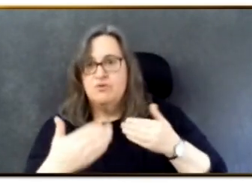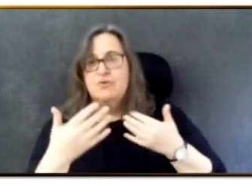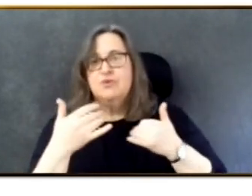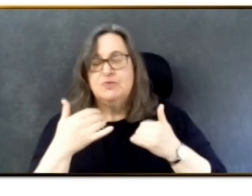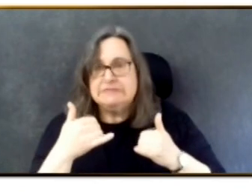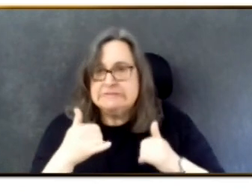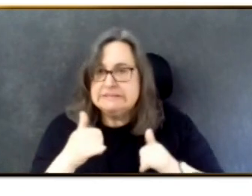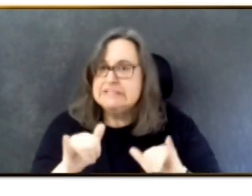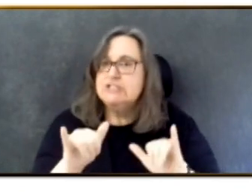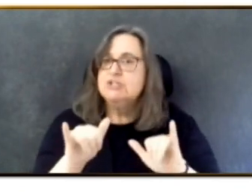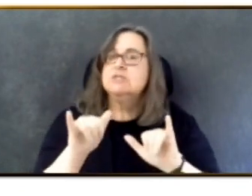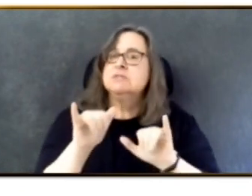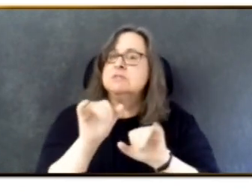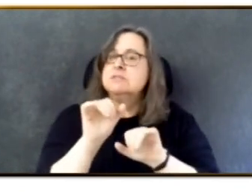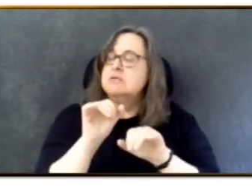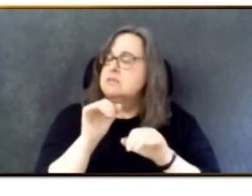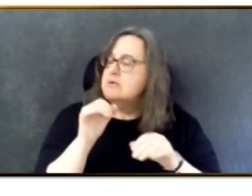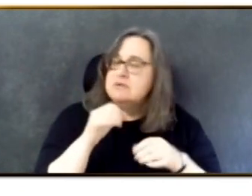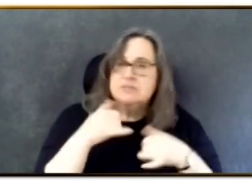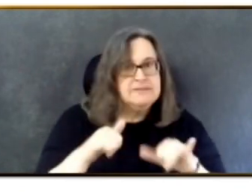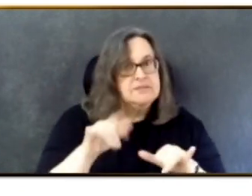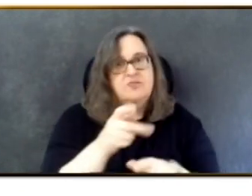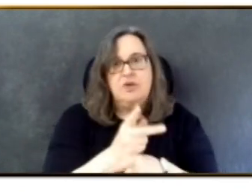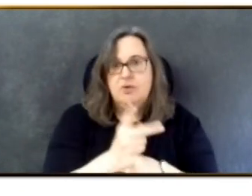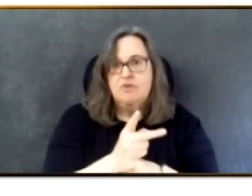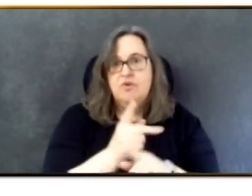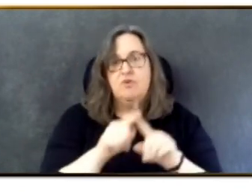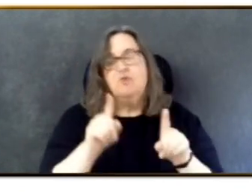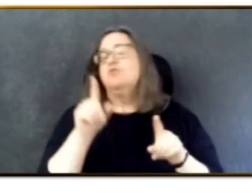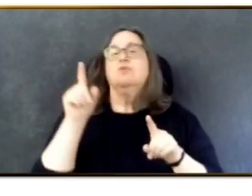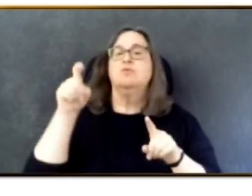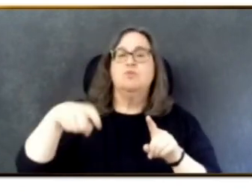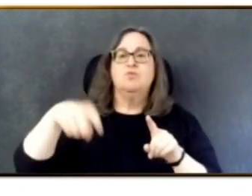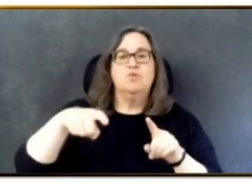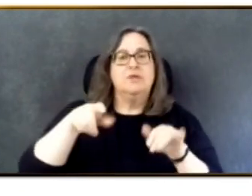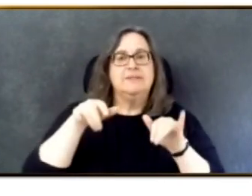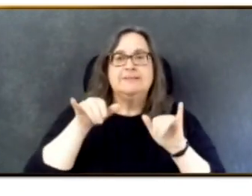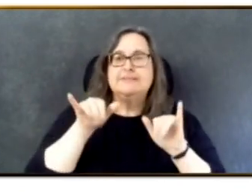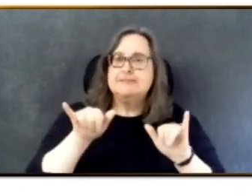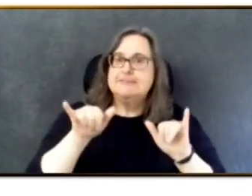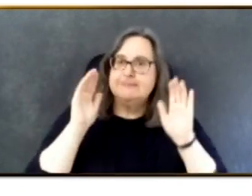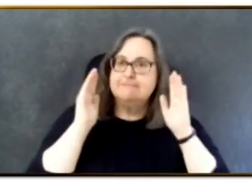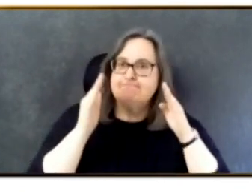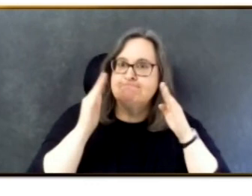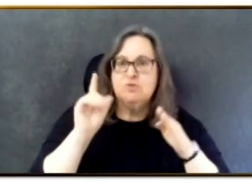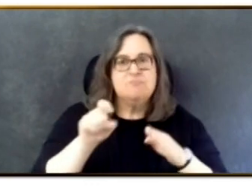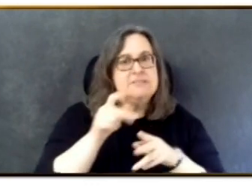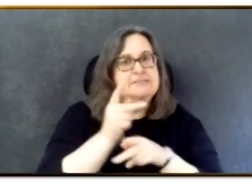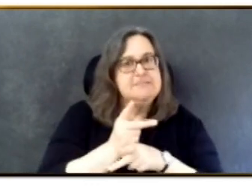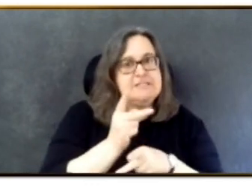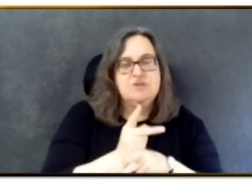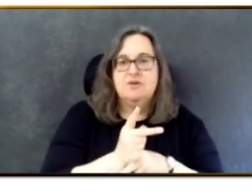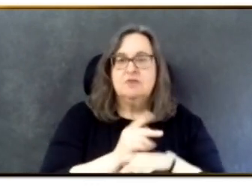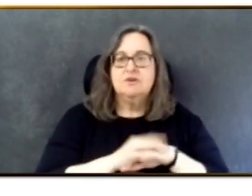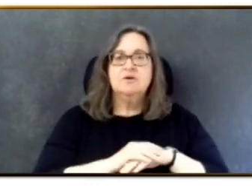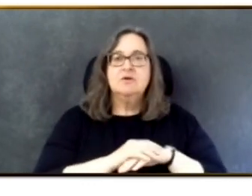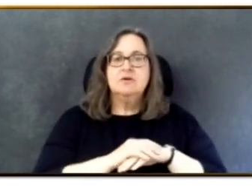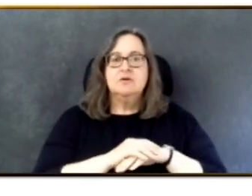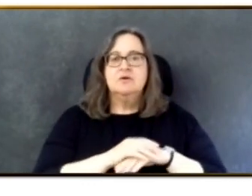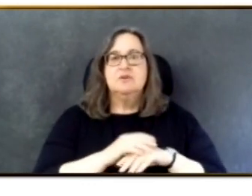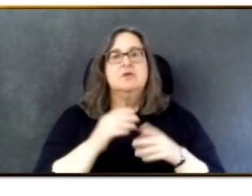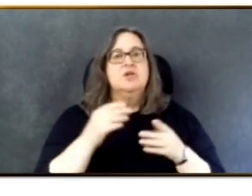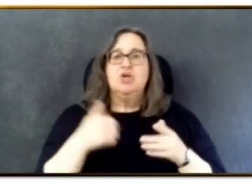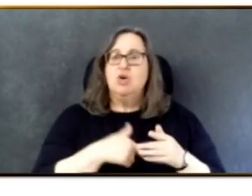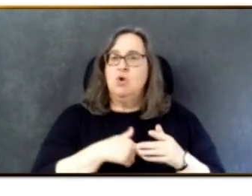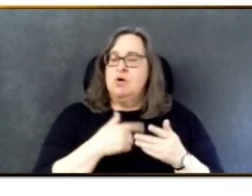still road to cover, but we have to stay the course. We can't let people who've made it this